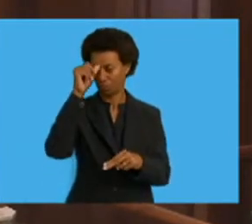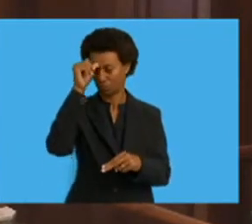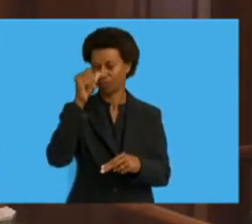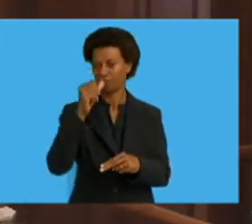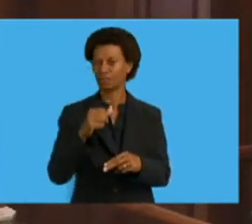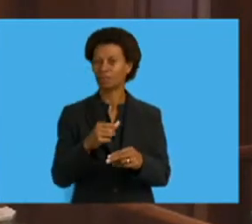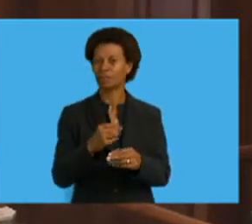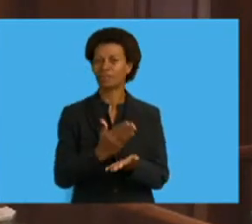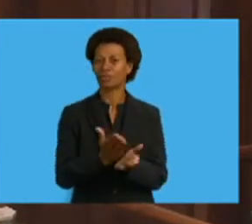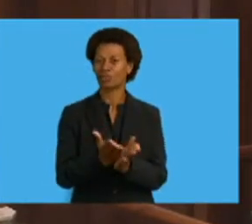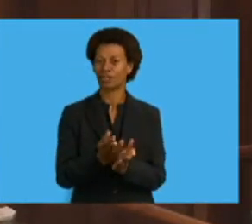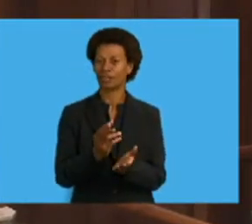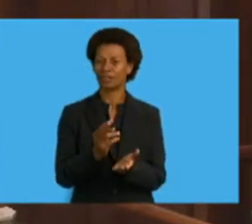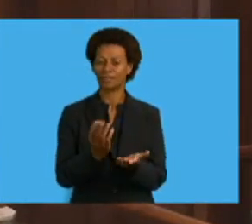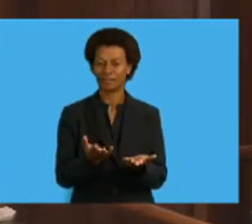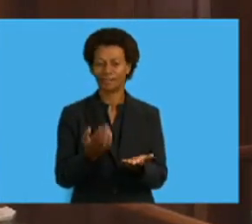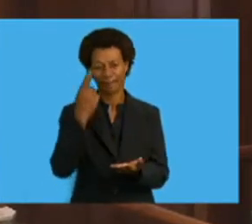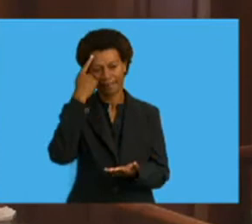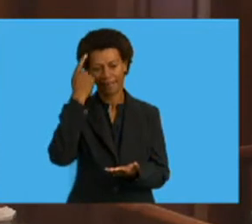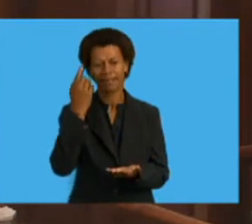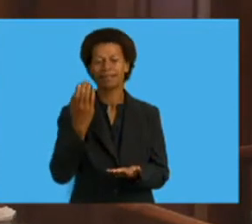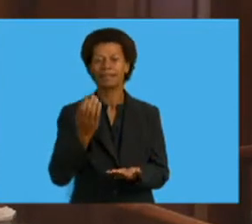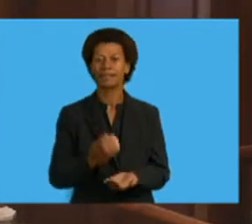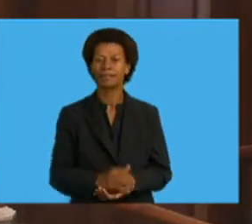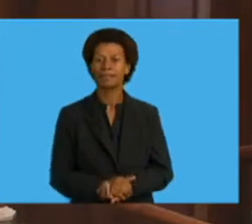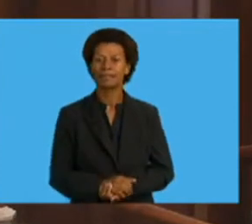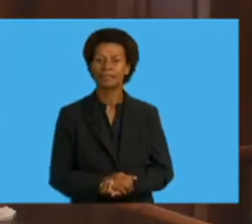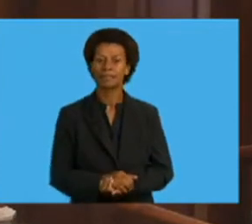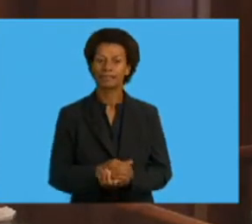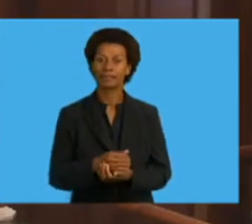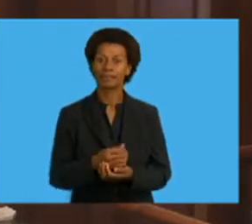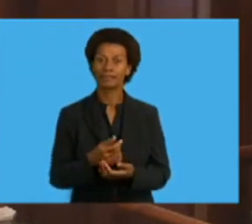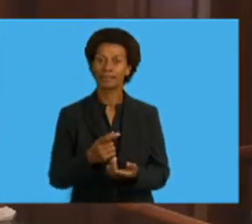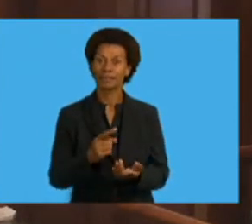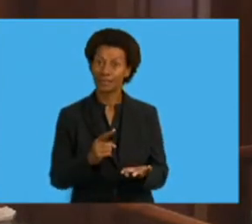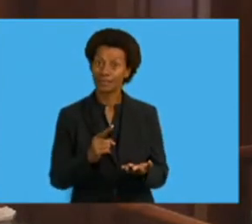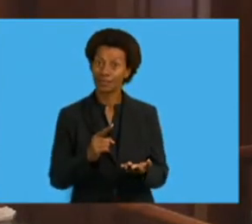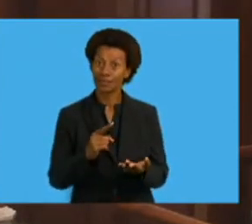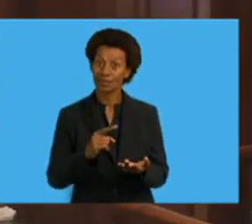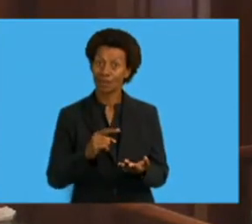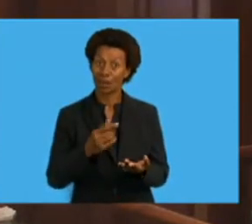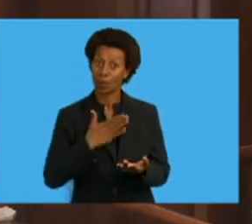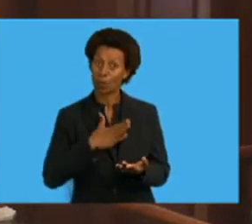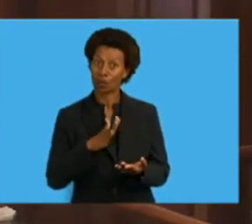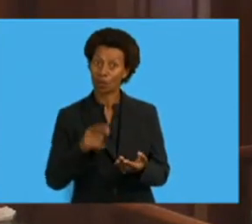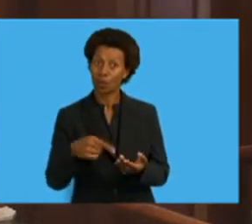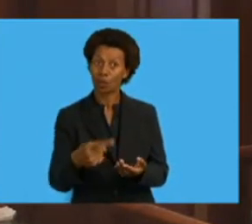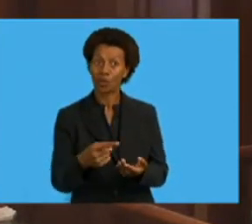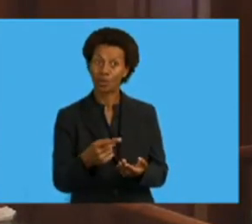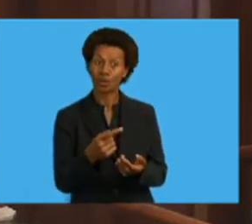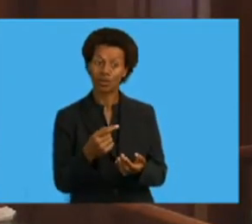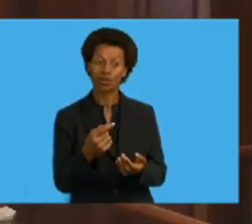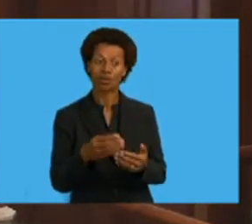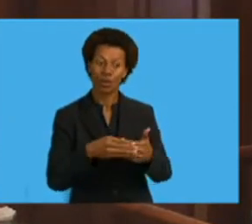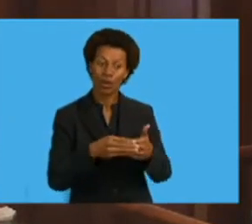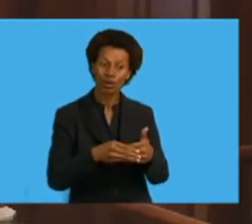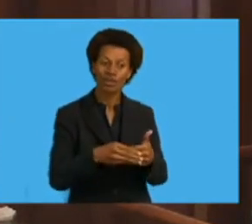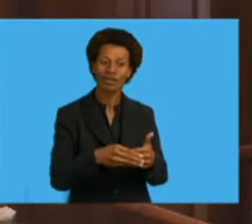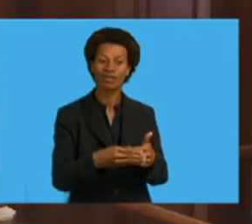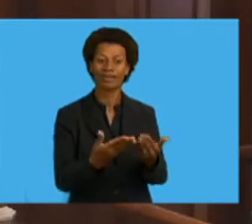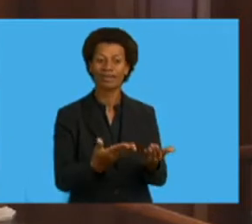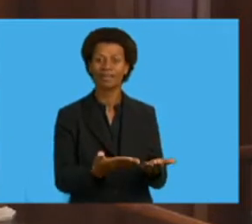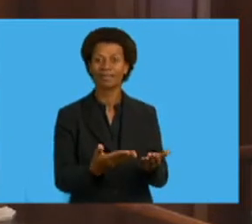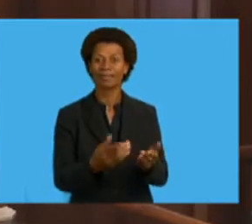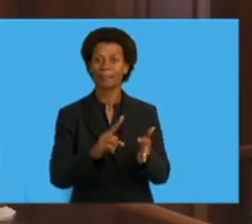Madam Speaker, before I continue, I especially want to congratulate the AG and his wife Ella on the arrival